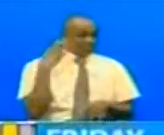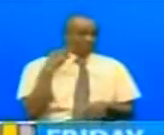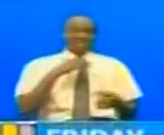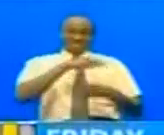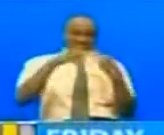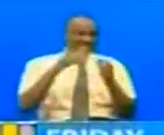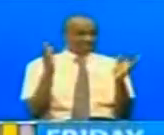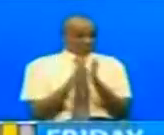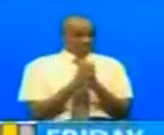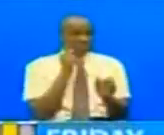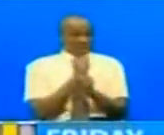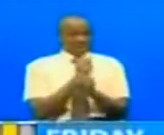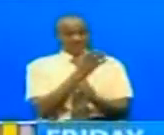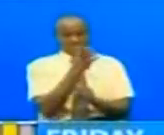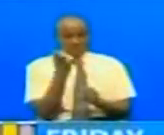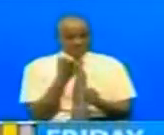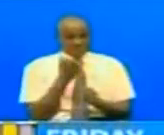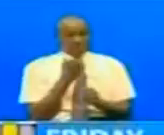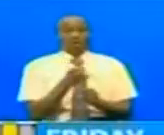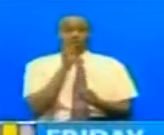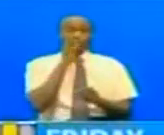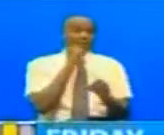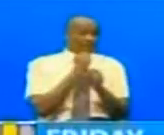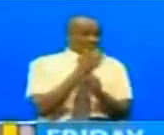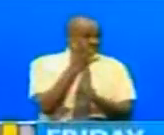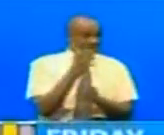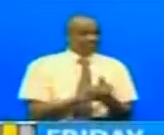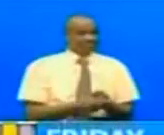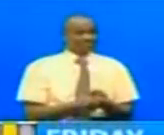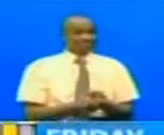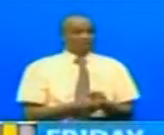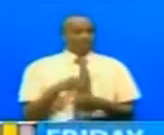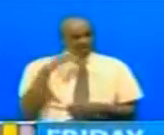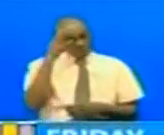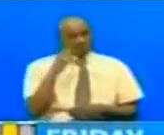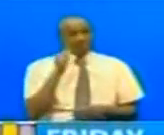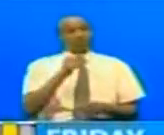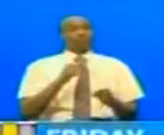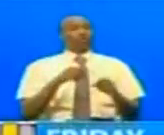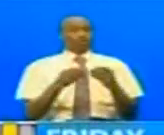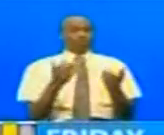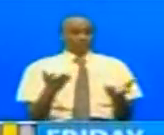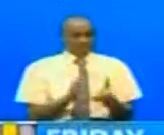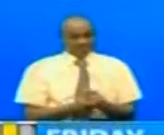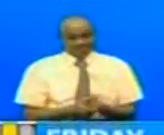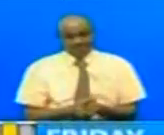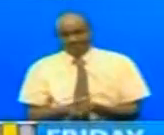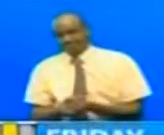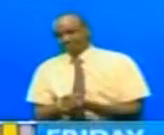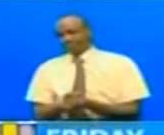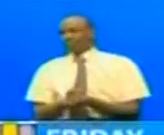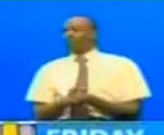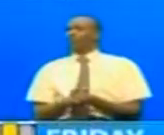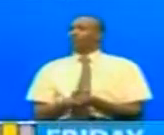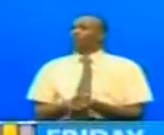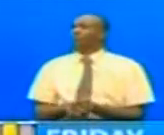interacted with those workers, water workers, and we know what we can do. Mm-hmm. You brought in a very interesting point about, you